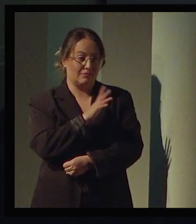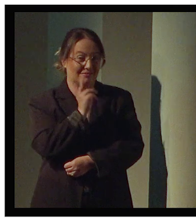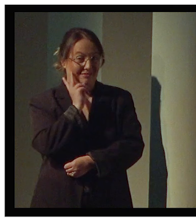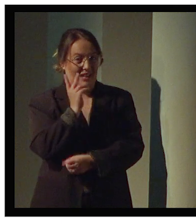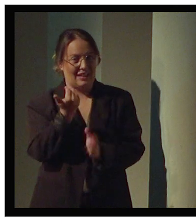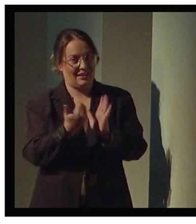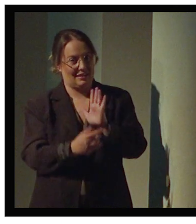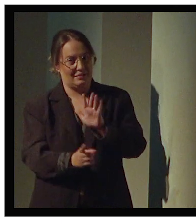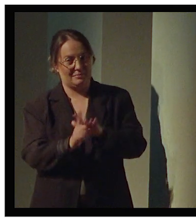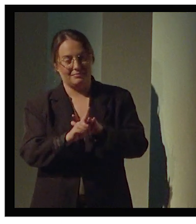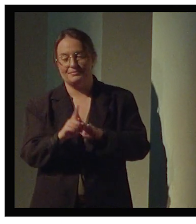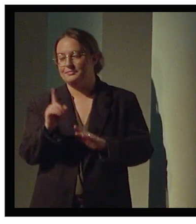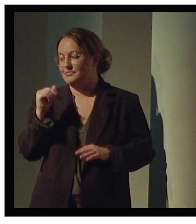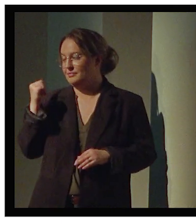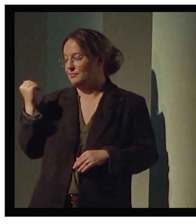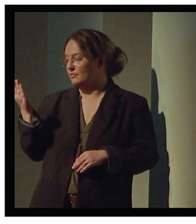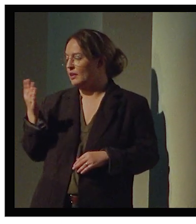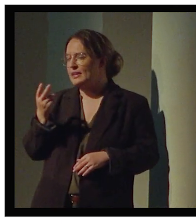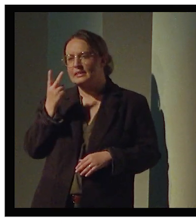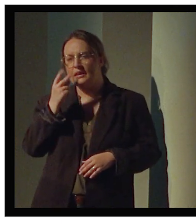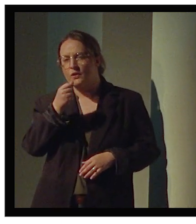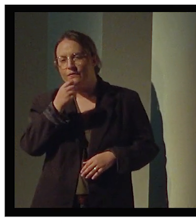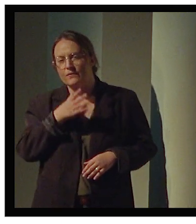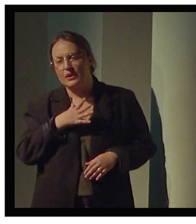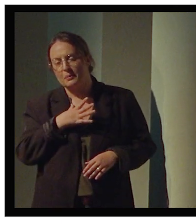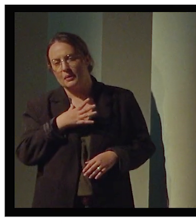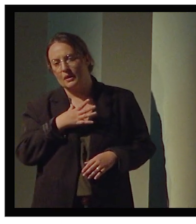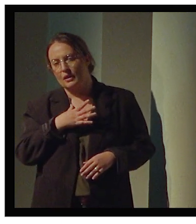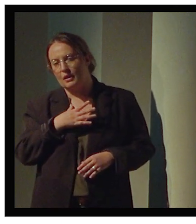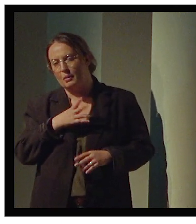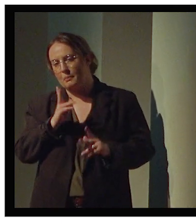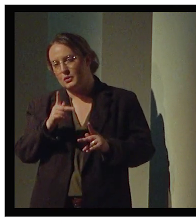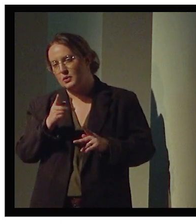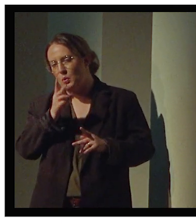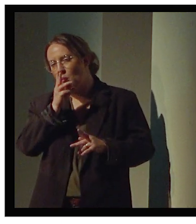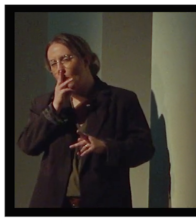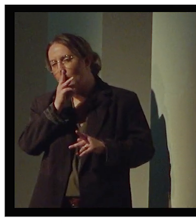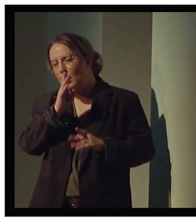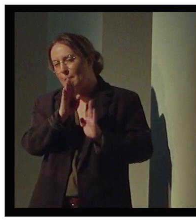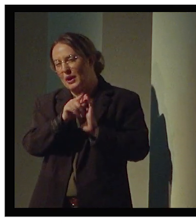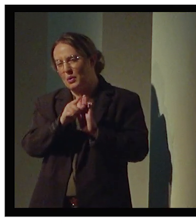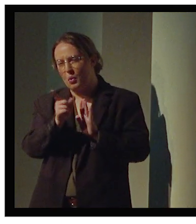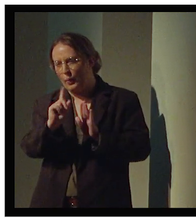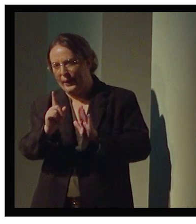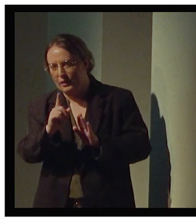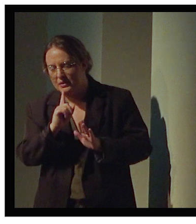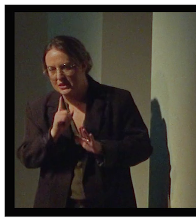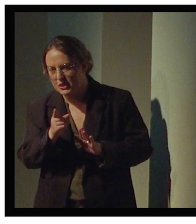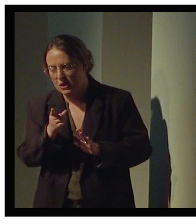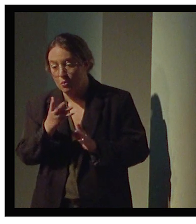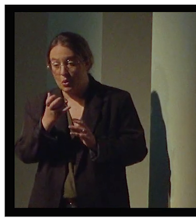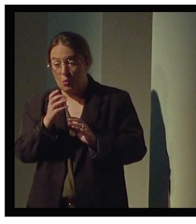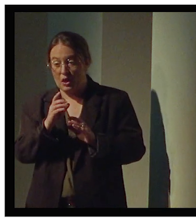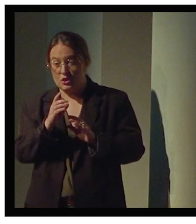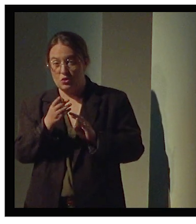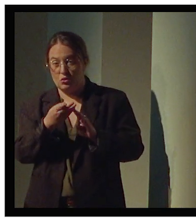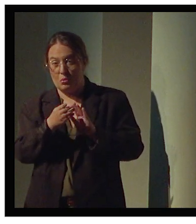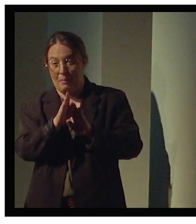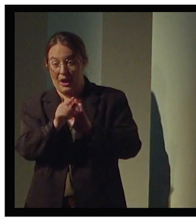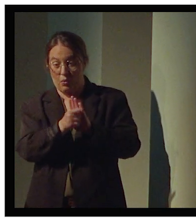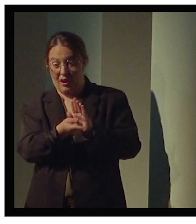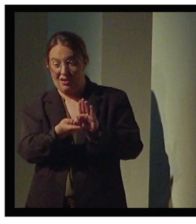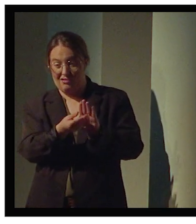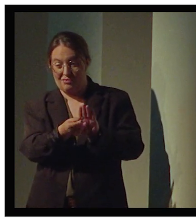Déjeuner. Look at the female figure in the water in the background. Where is she exactly? We want to place her in the